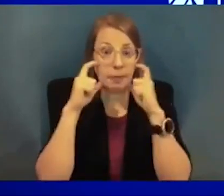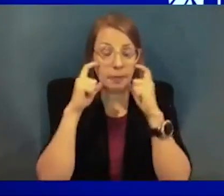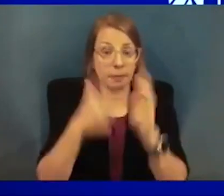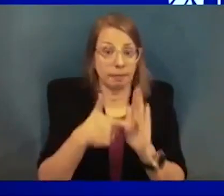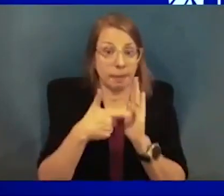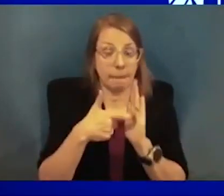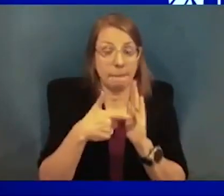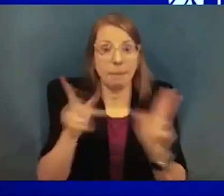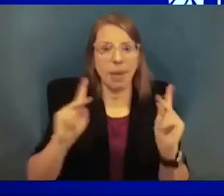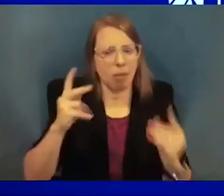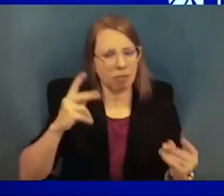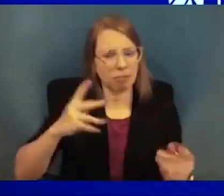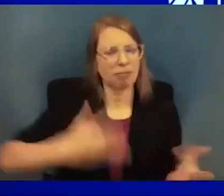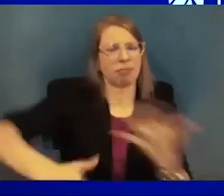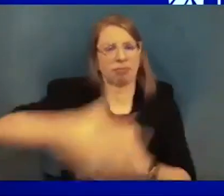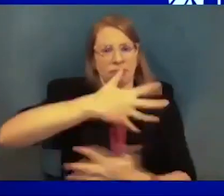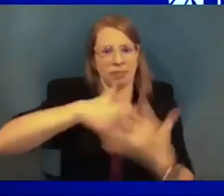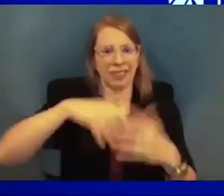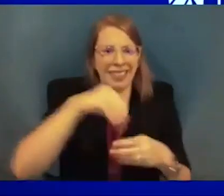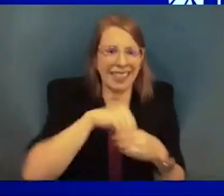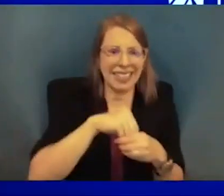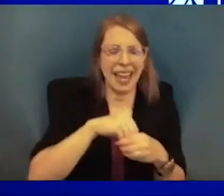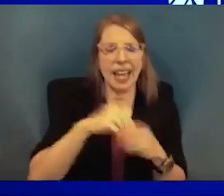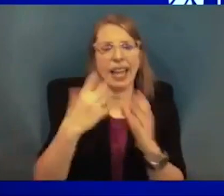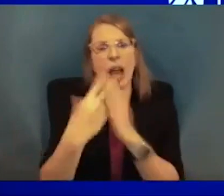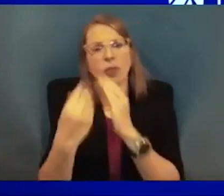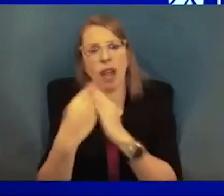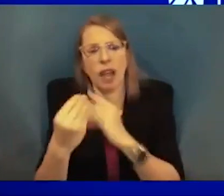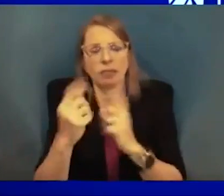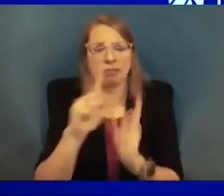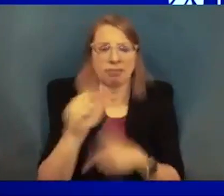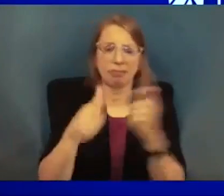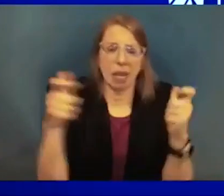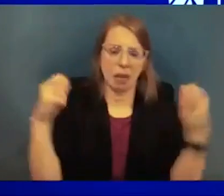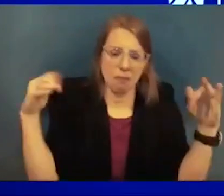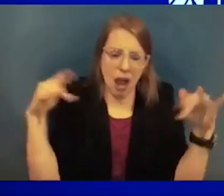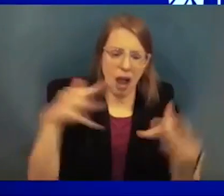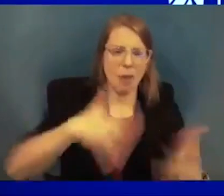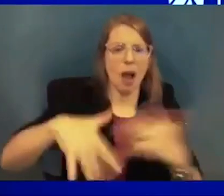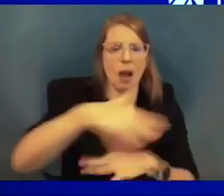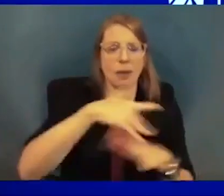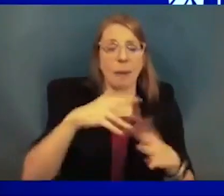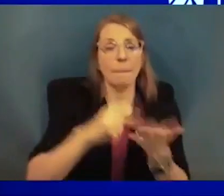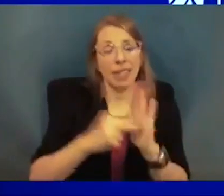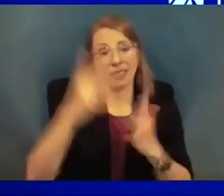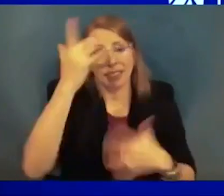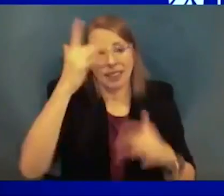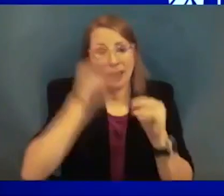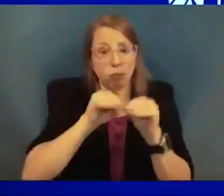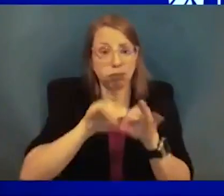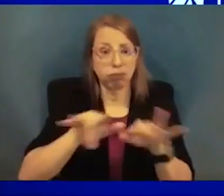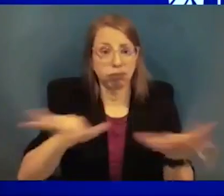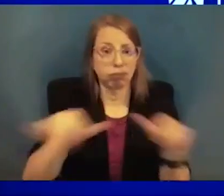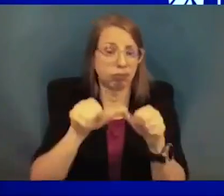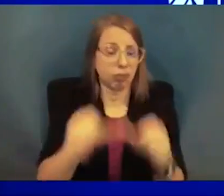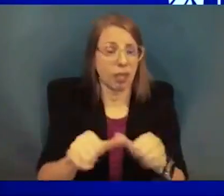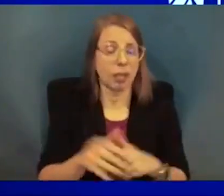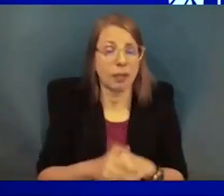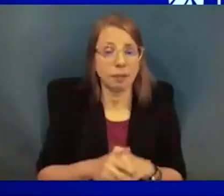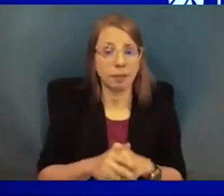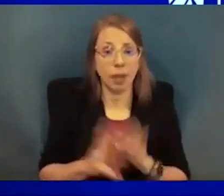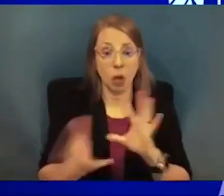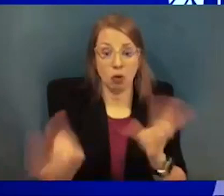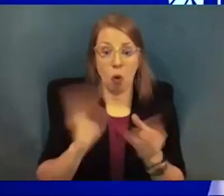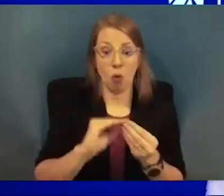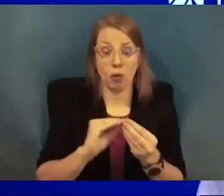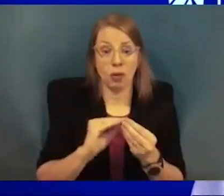together, indoors, outdoors, in large groups. And so you continue to have spread of the disease, and as your total numbers of